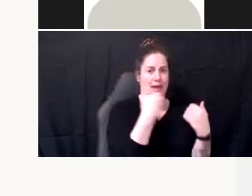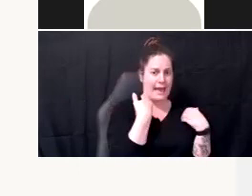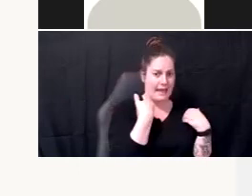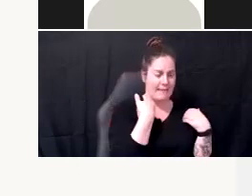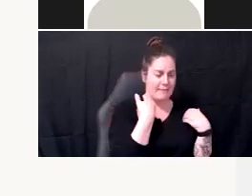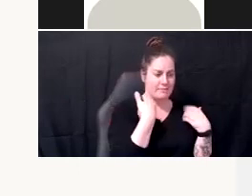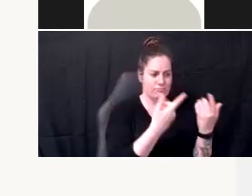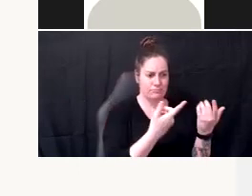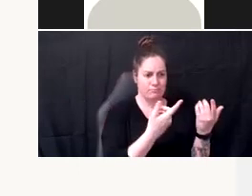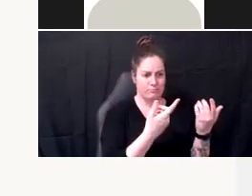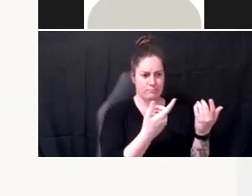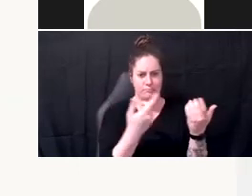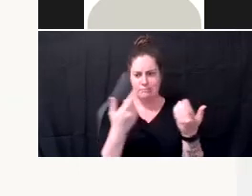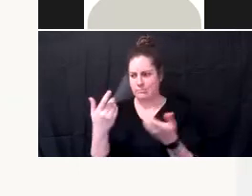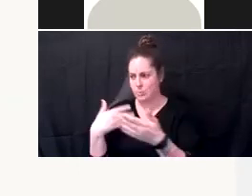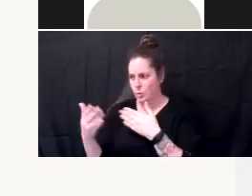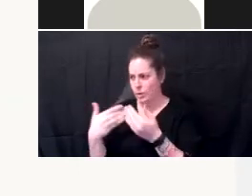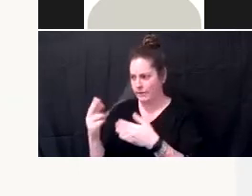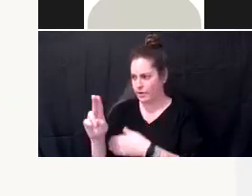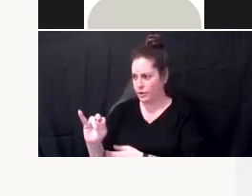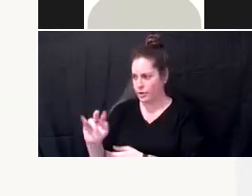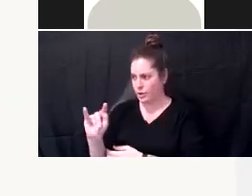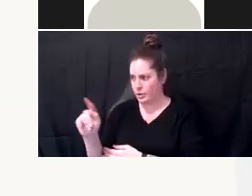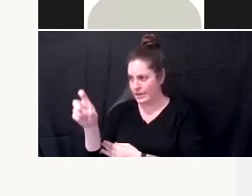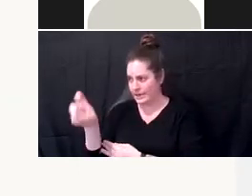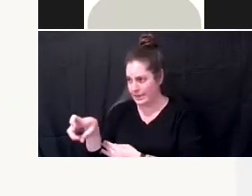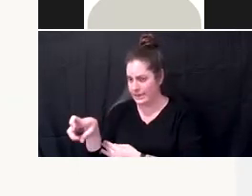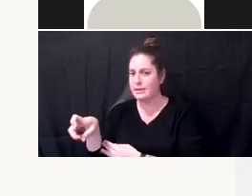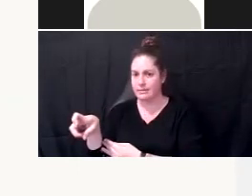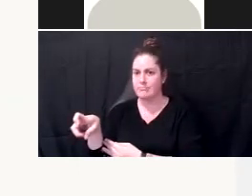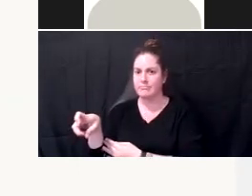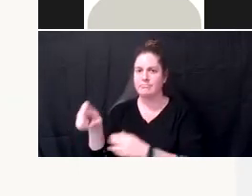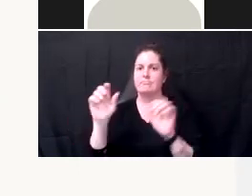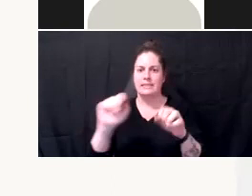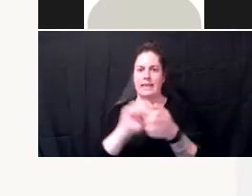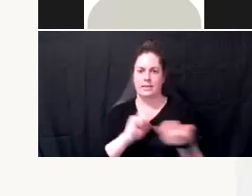Okay, so I like that technique. Okay, so let's